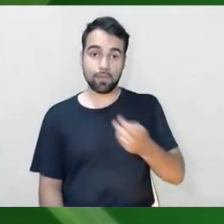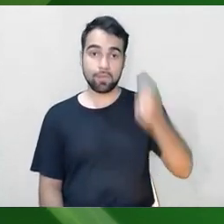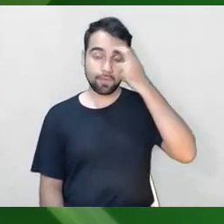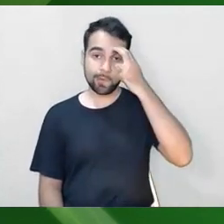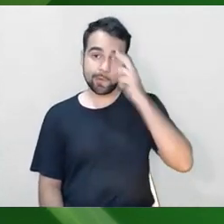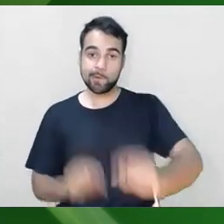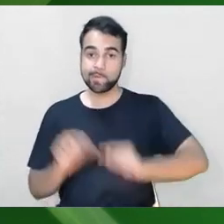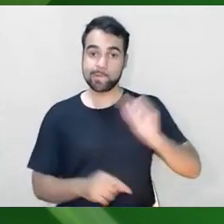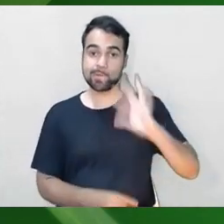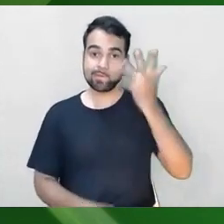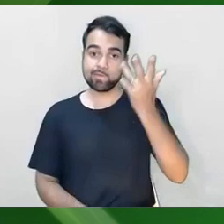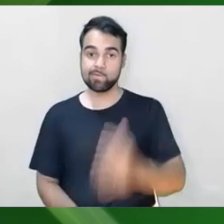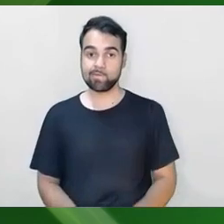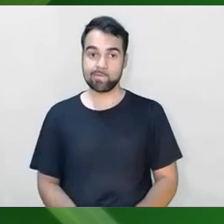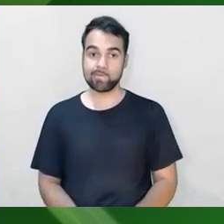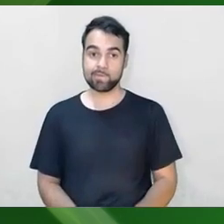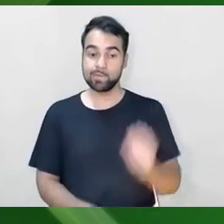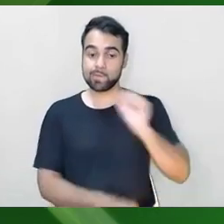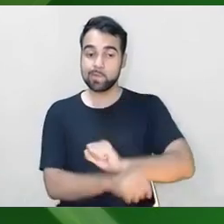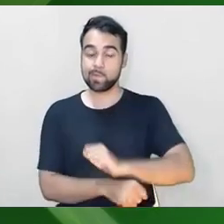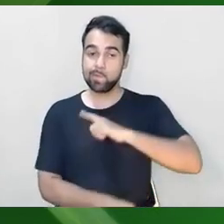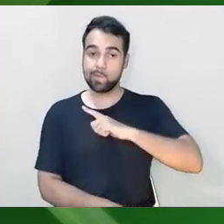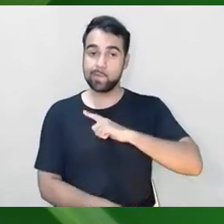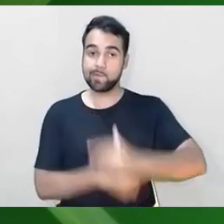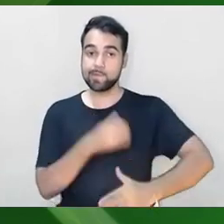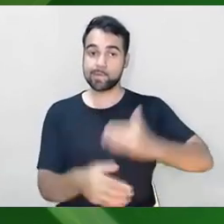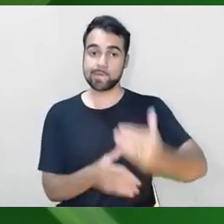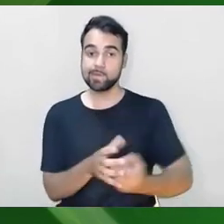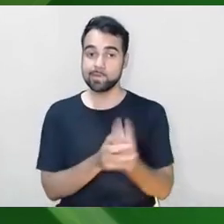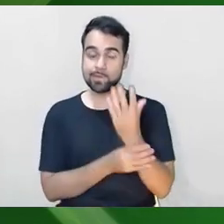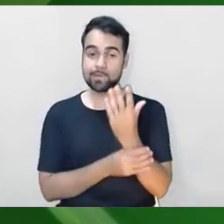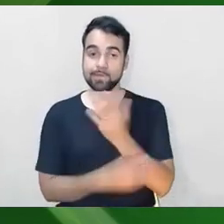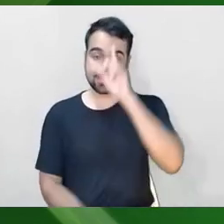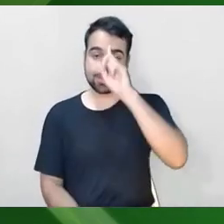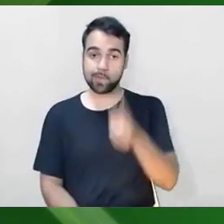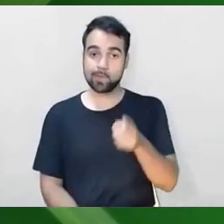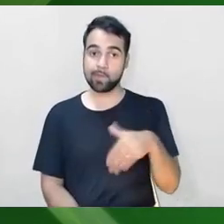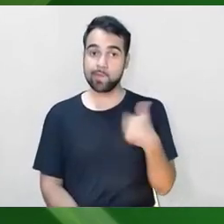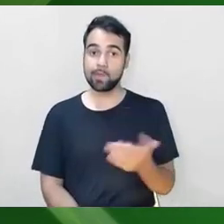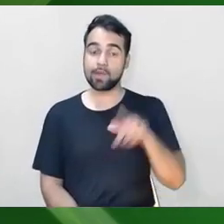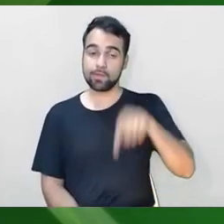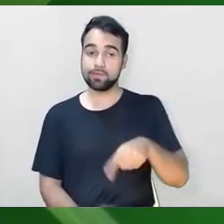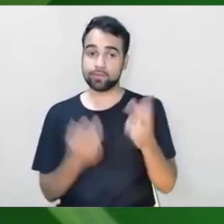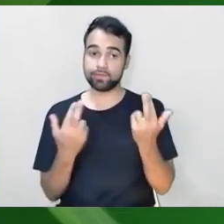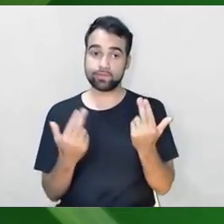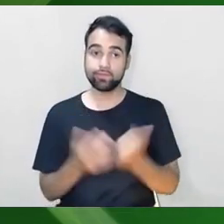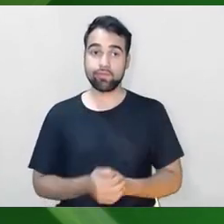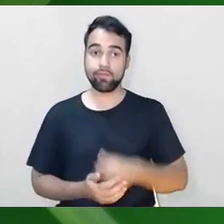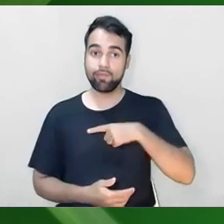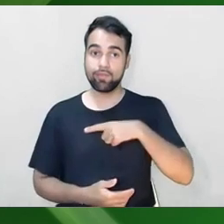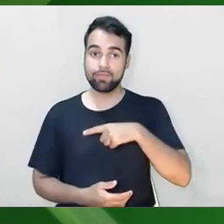culture. What happens is it stops having a process created with governance.